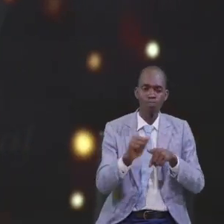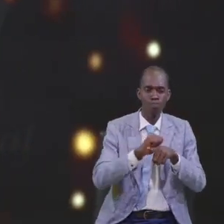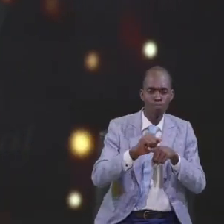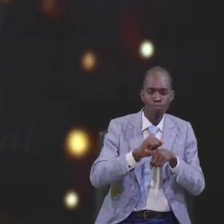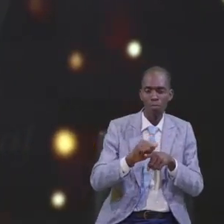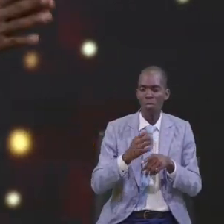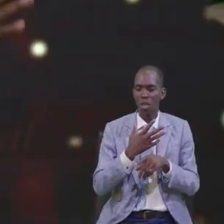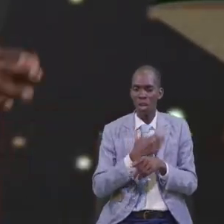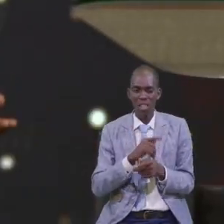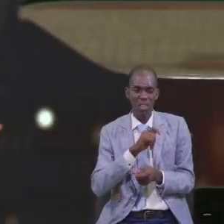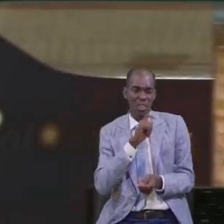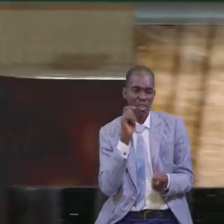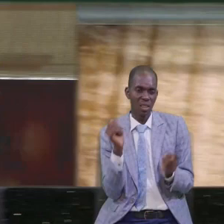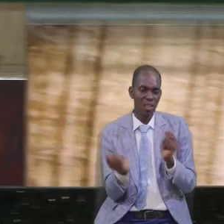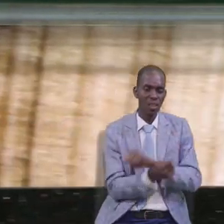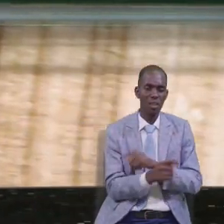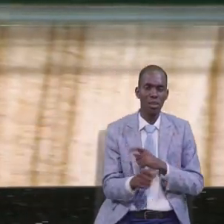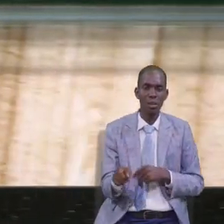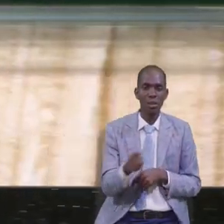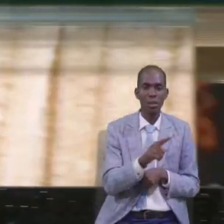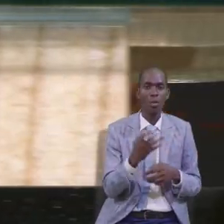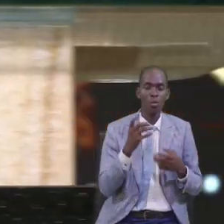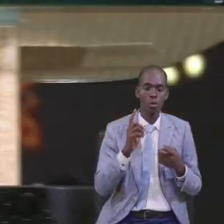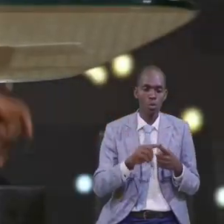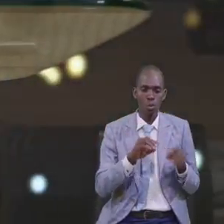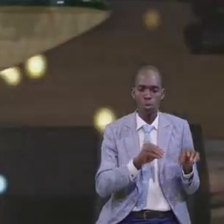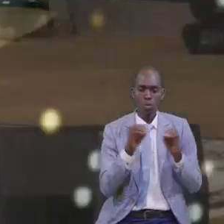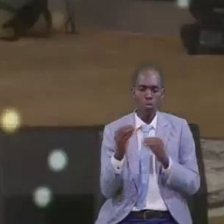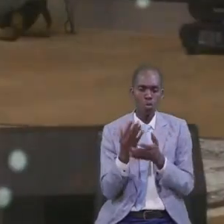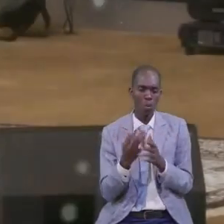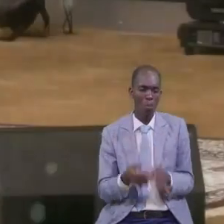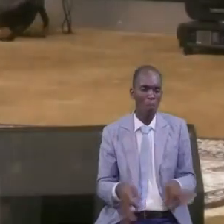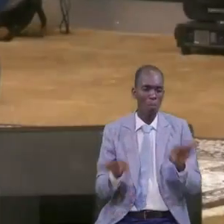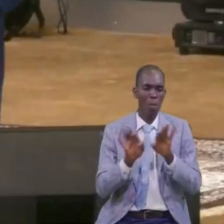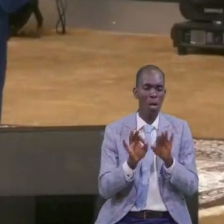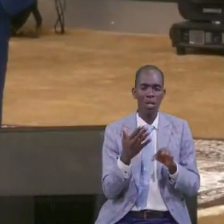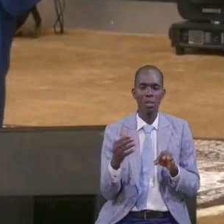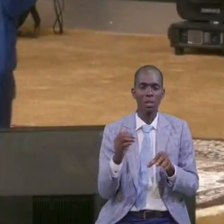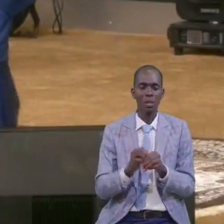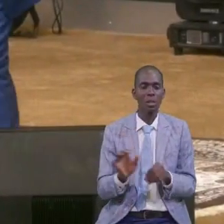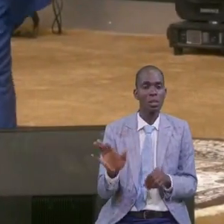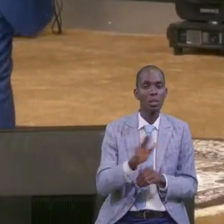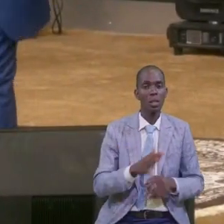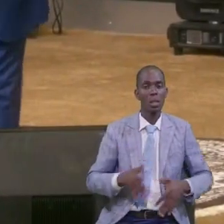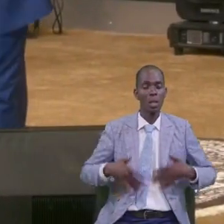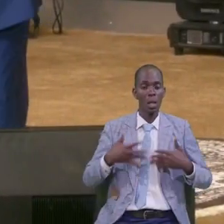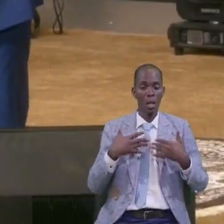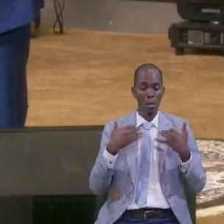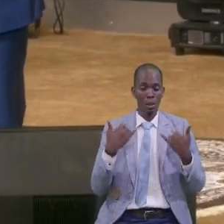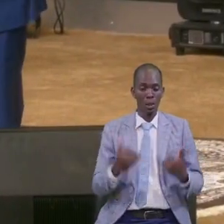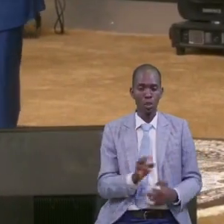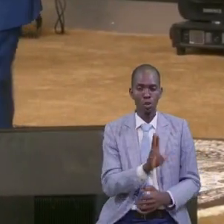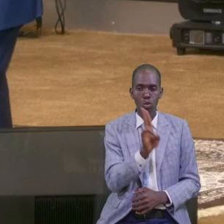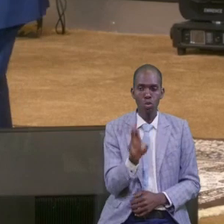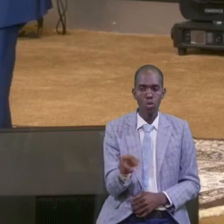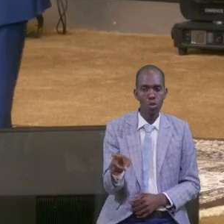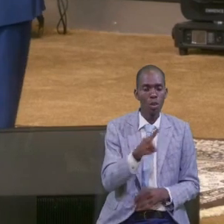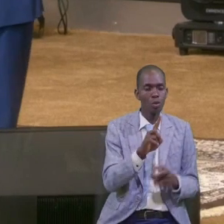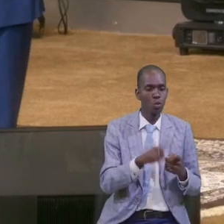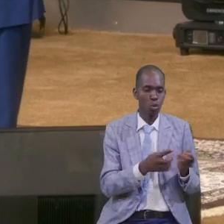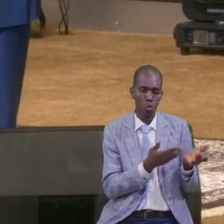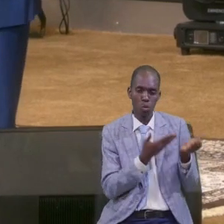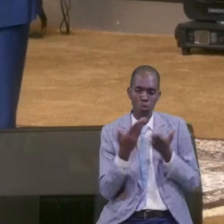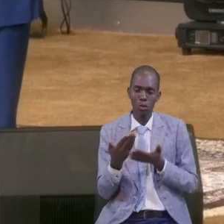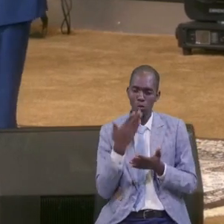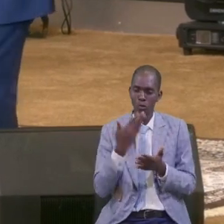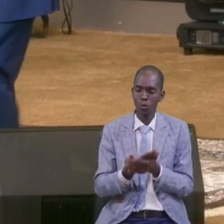transform them. He wanted to put value in their lives and then use them to bring value to the lives